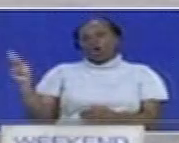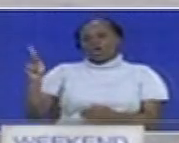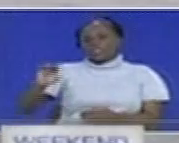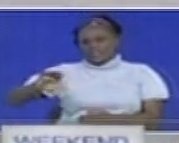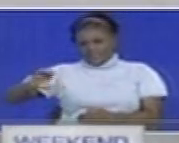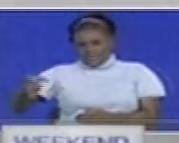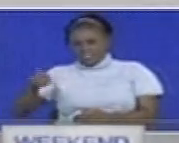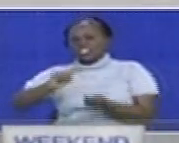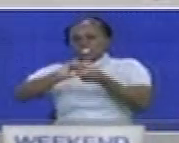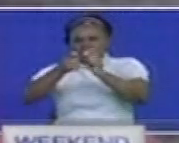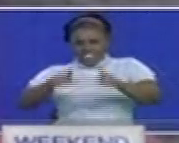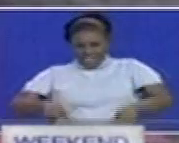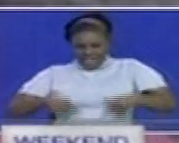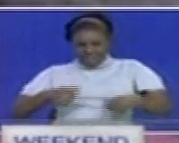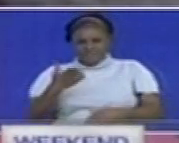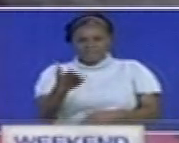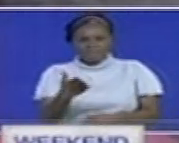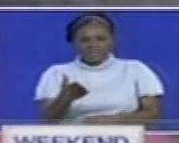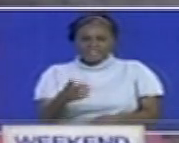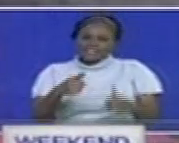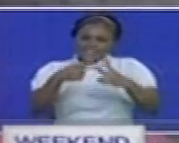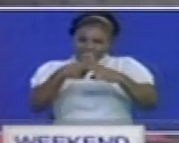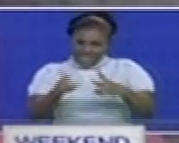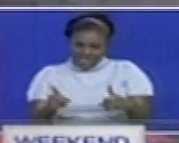City will change lives here.